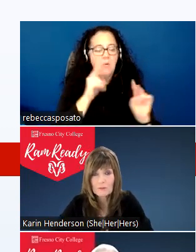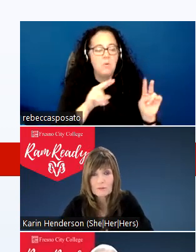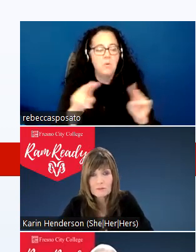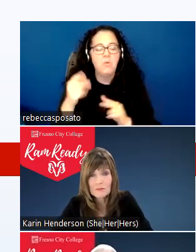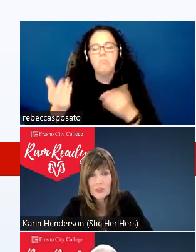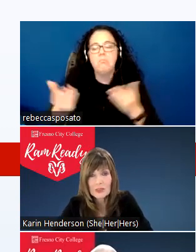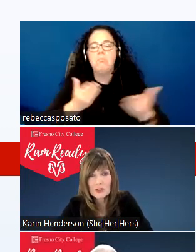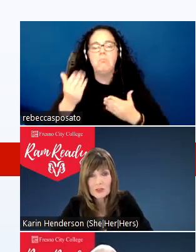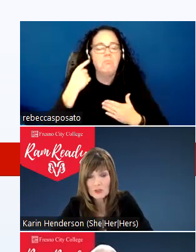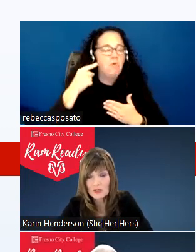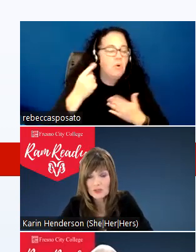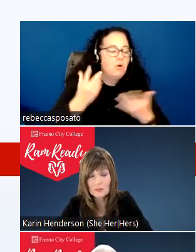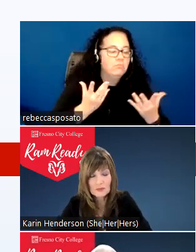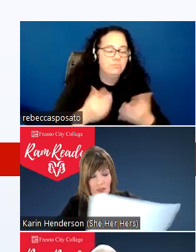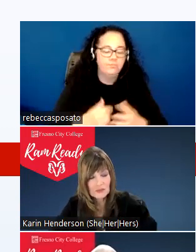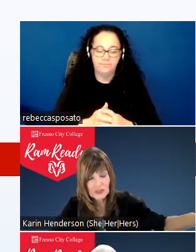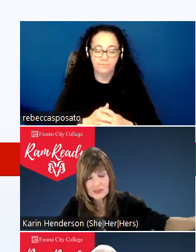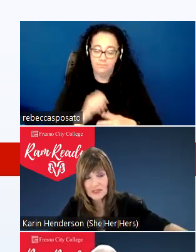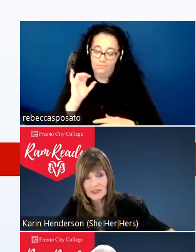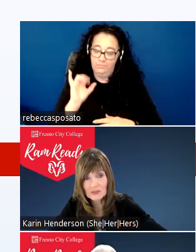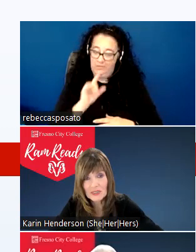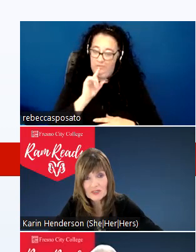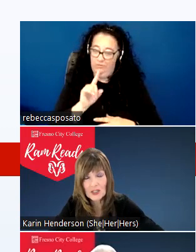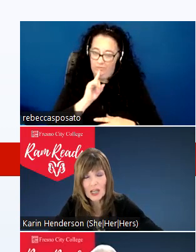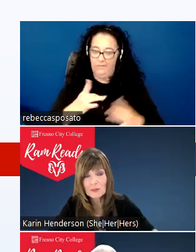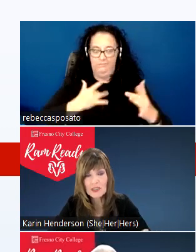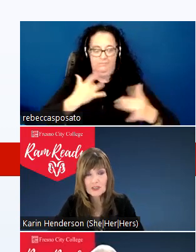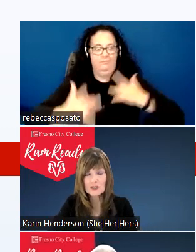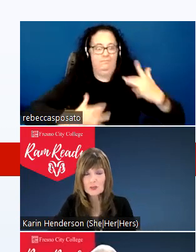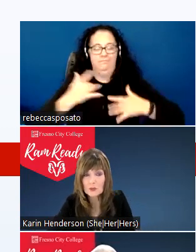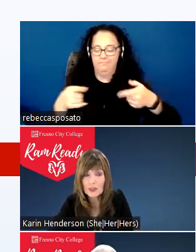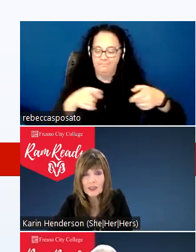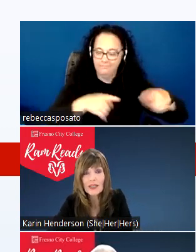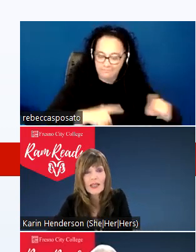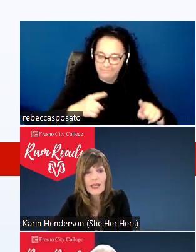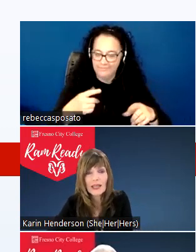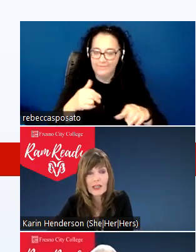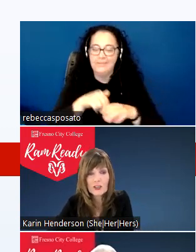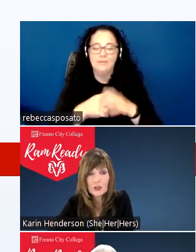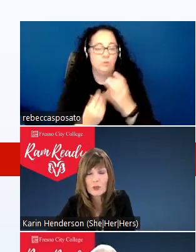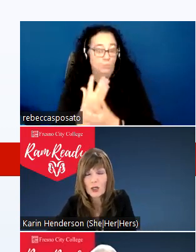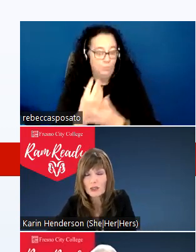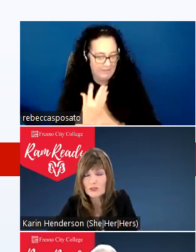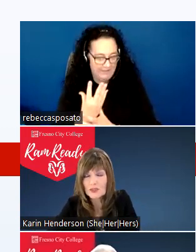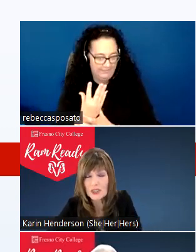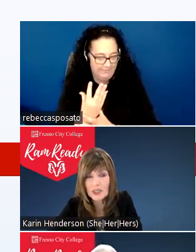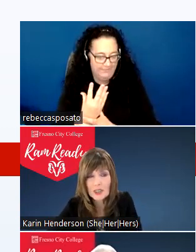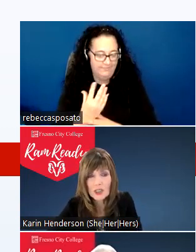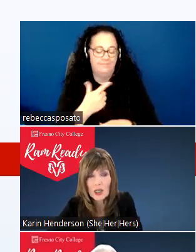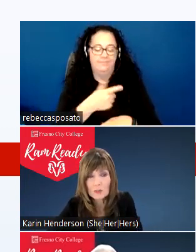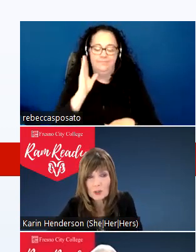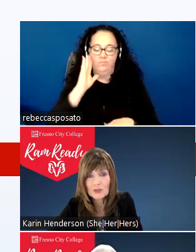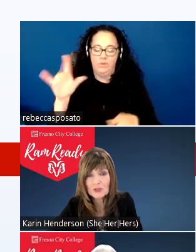for. So those are some very, very exciting events that are happening in the spring. And you will also